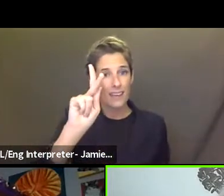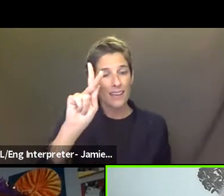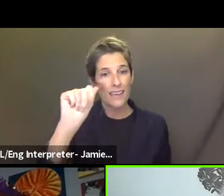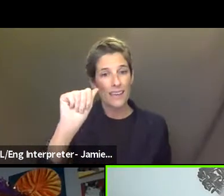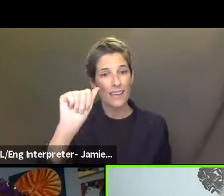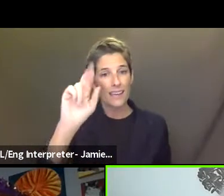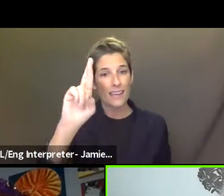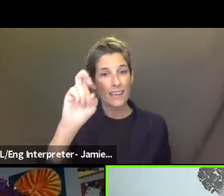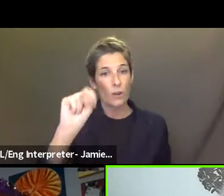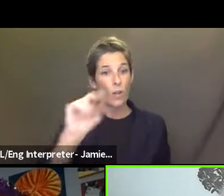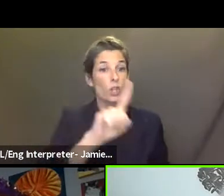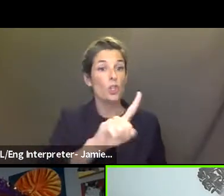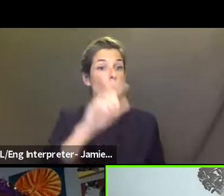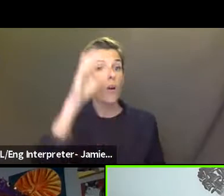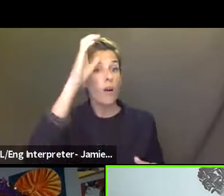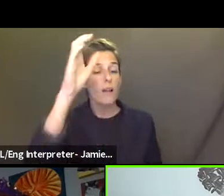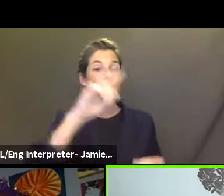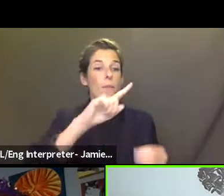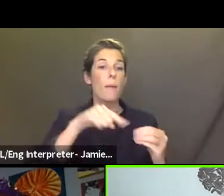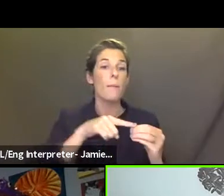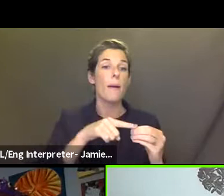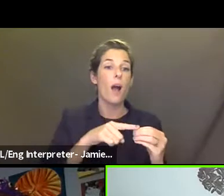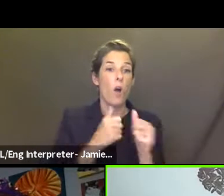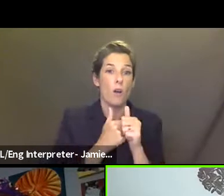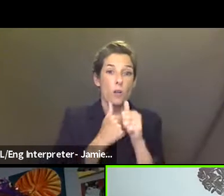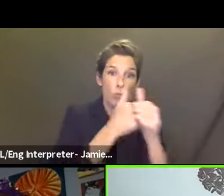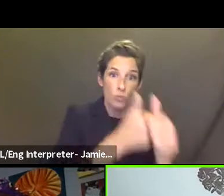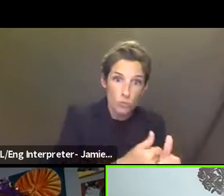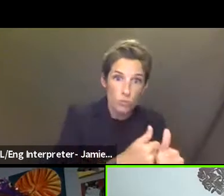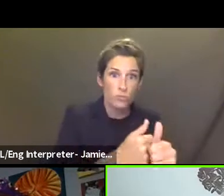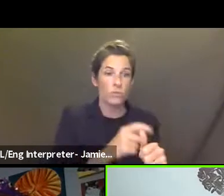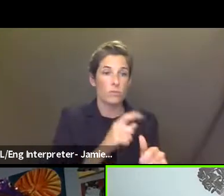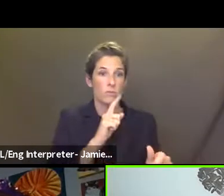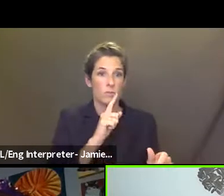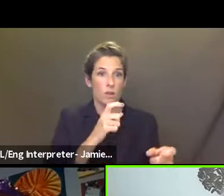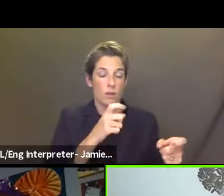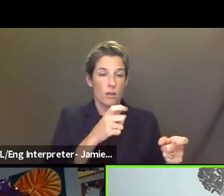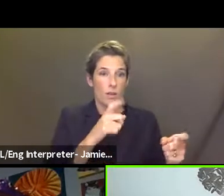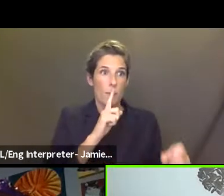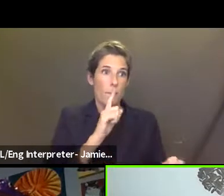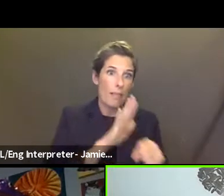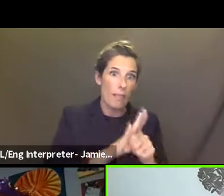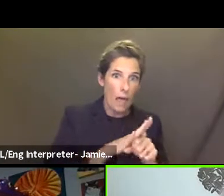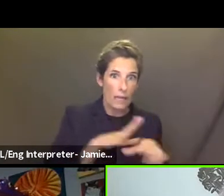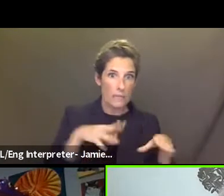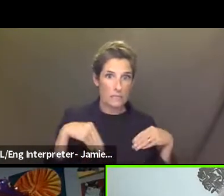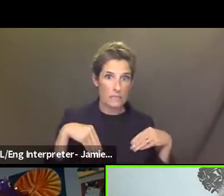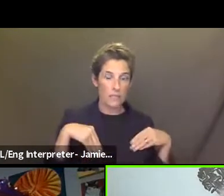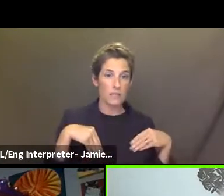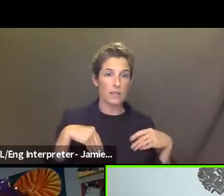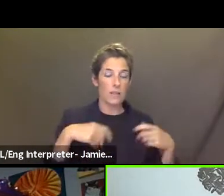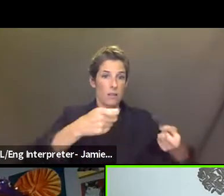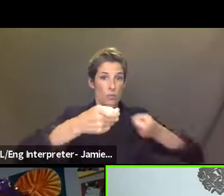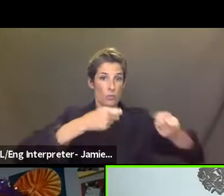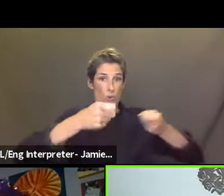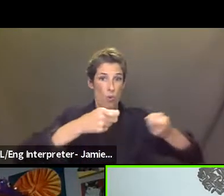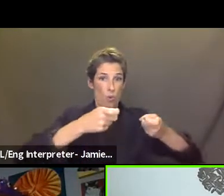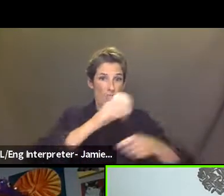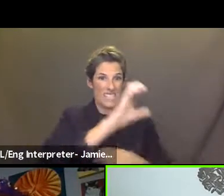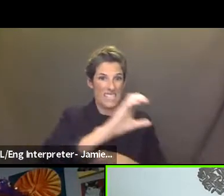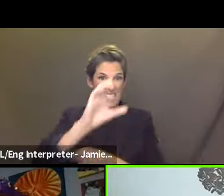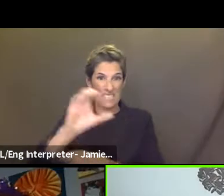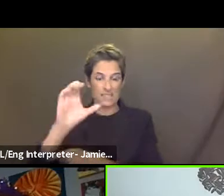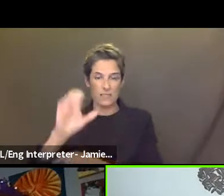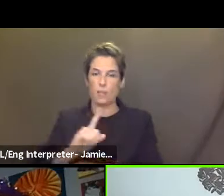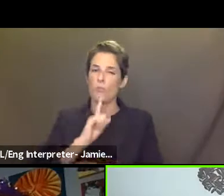and conformity, that lovely alliterative idea, is really crucial here about